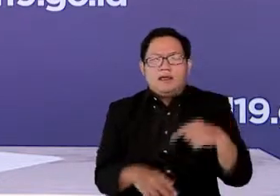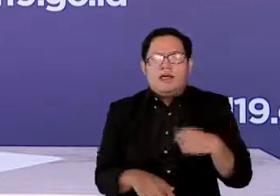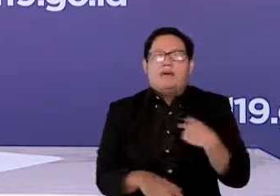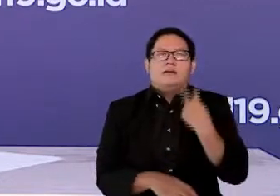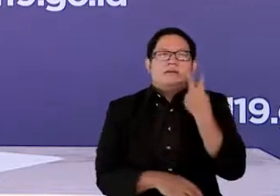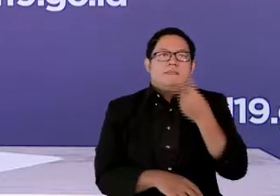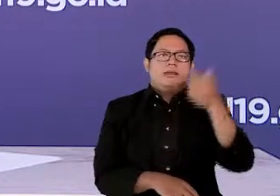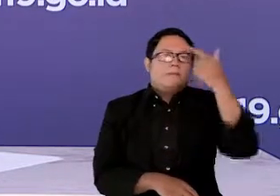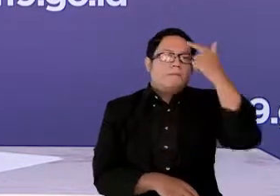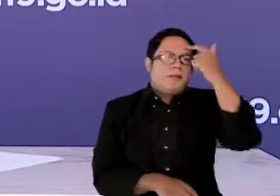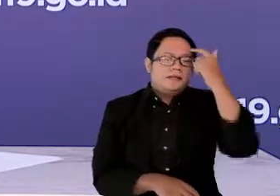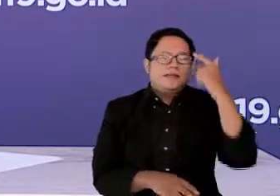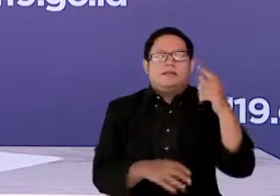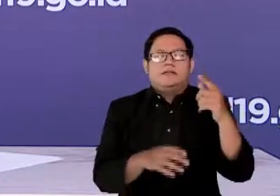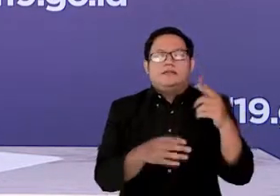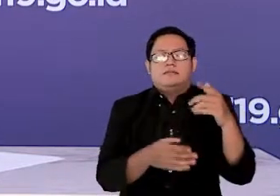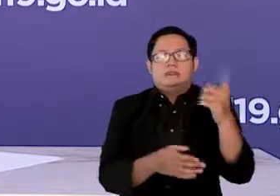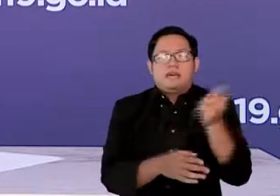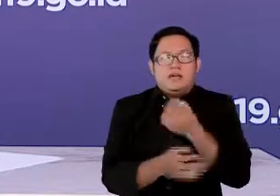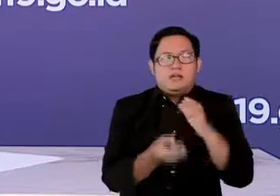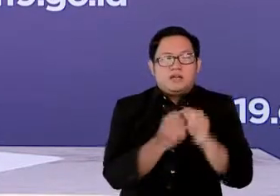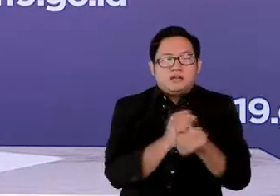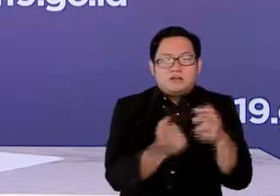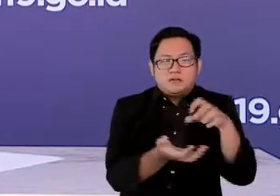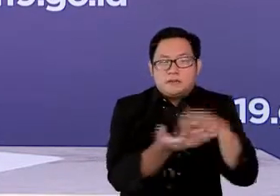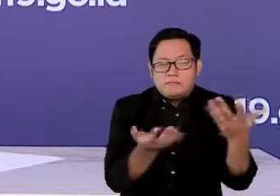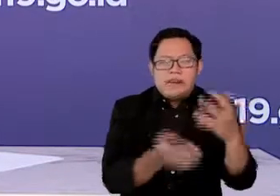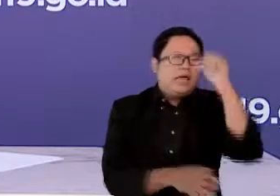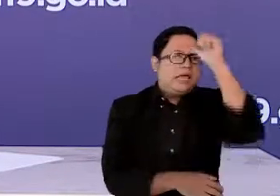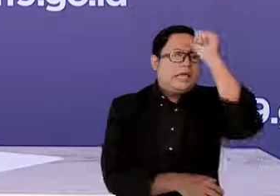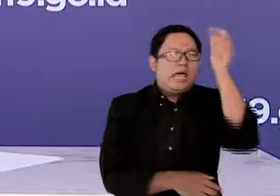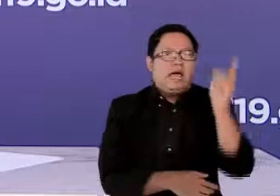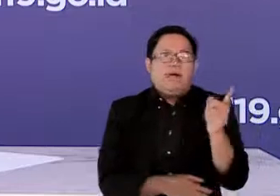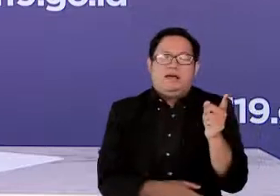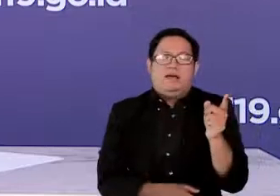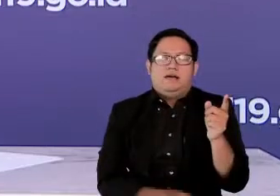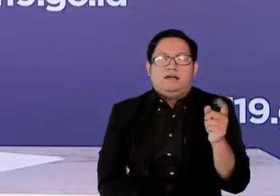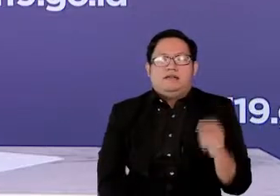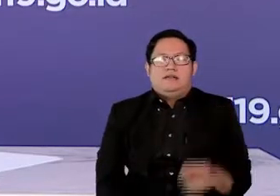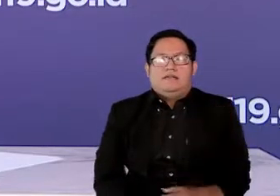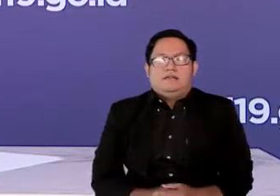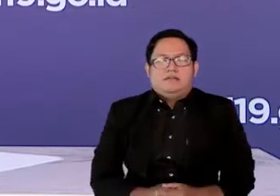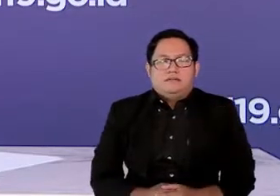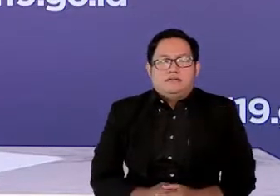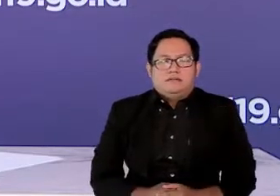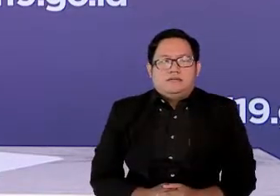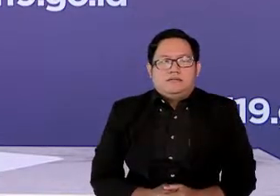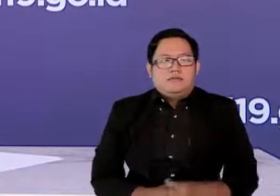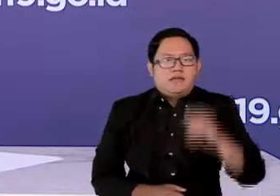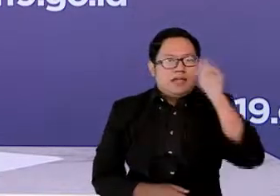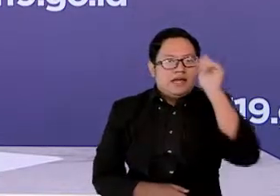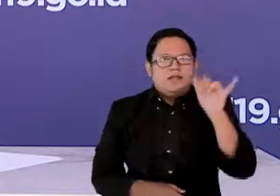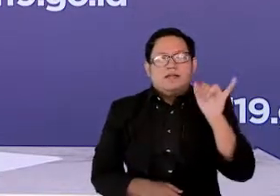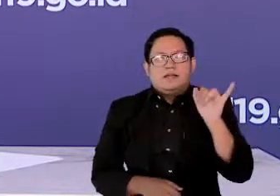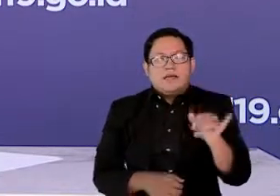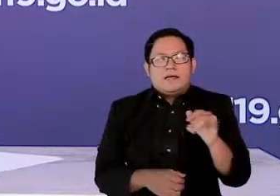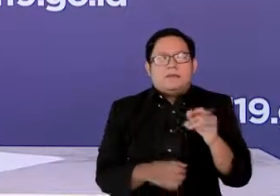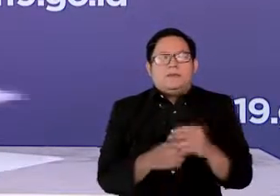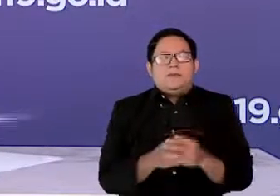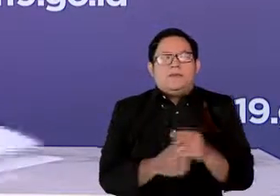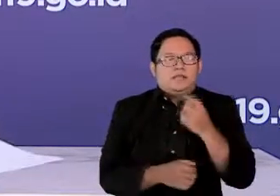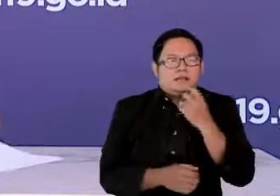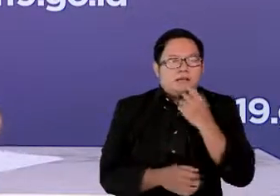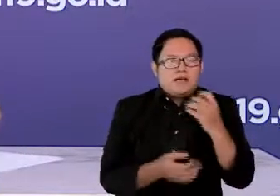in this country have been flat for the last 2.5 months, despite experiencing a significant increase earlier.